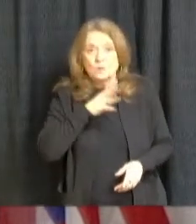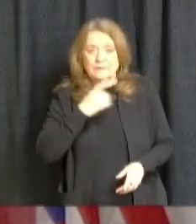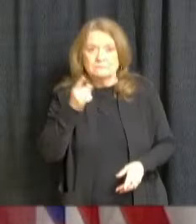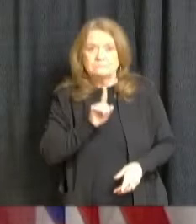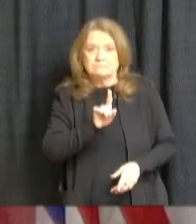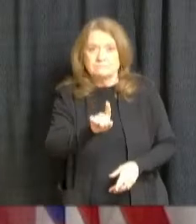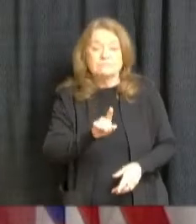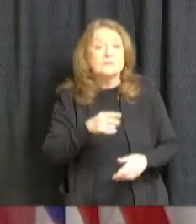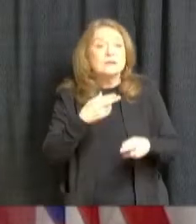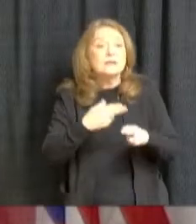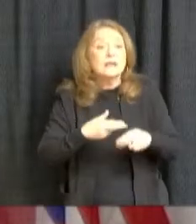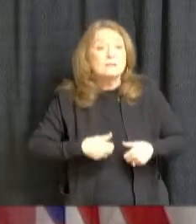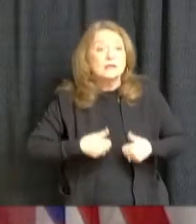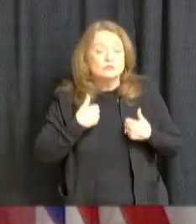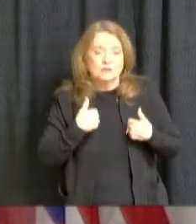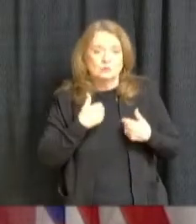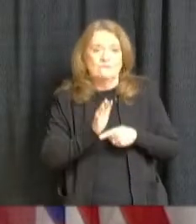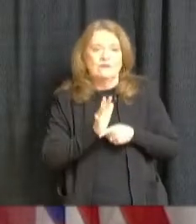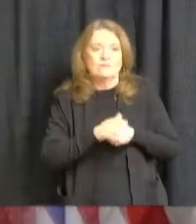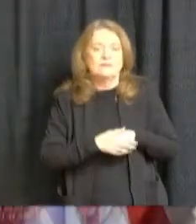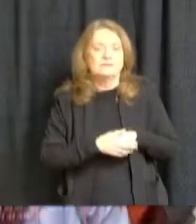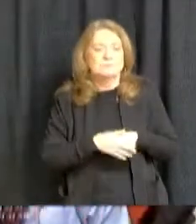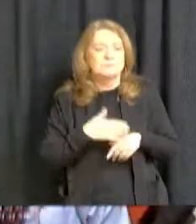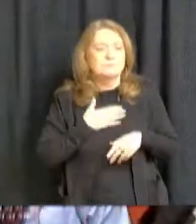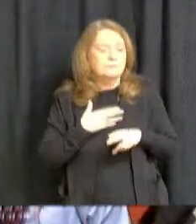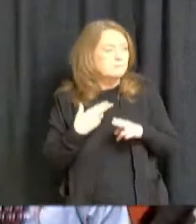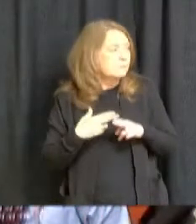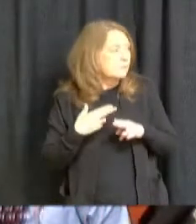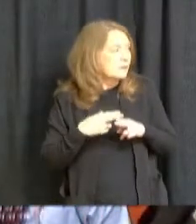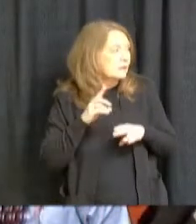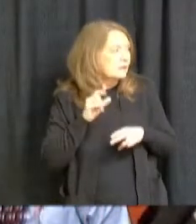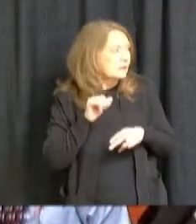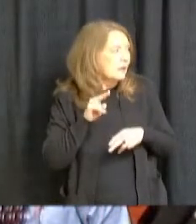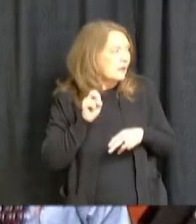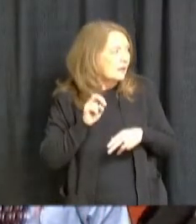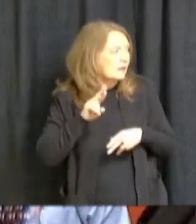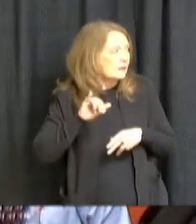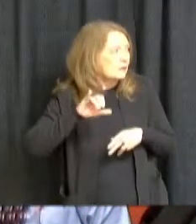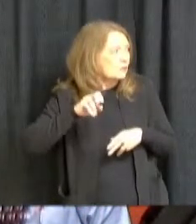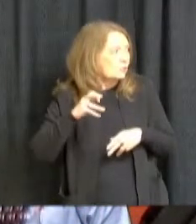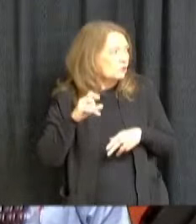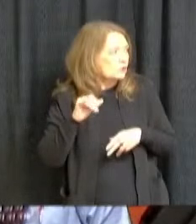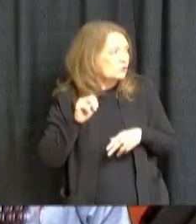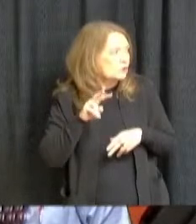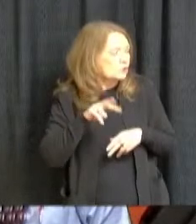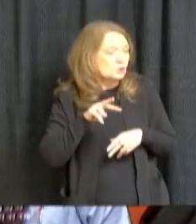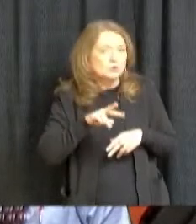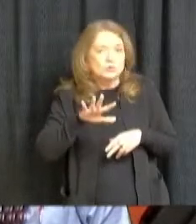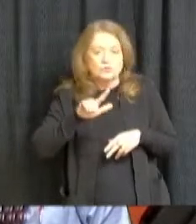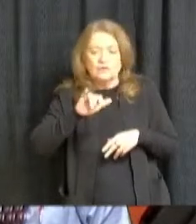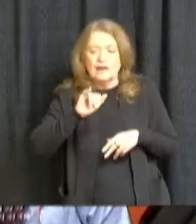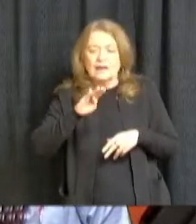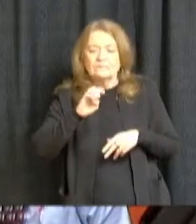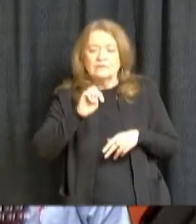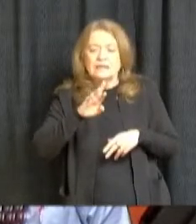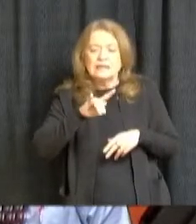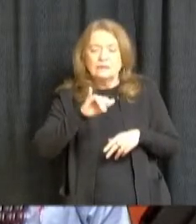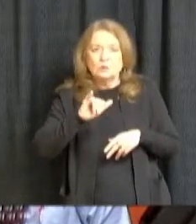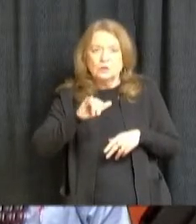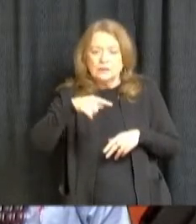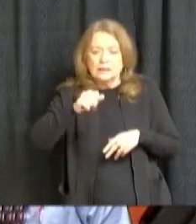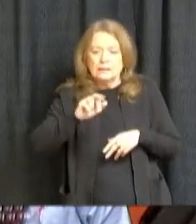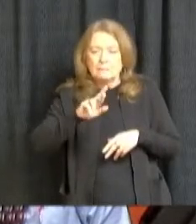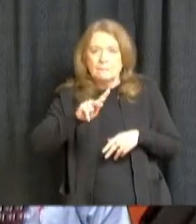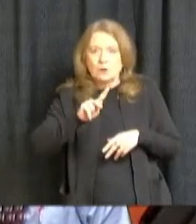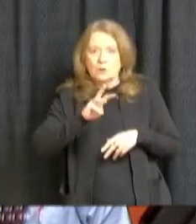Ma'am, if you'll give us your name and address, you have 5 minutes. Diana Richardson, 225 Liberty Parkway. 2